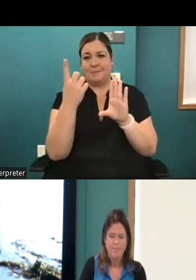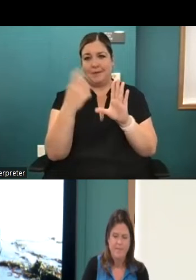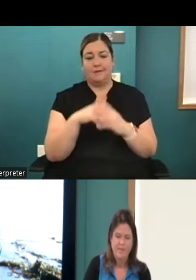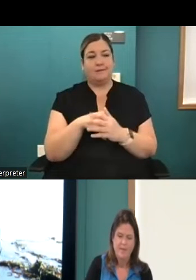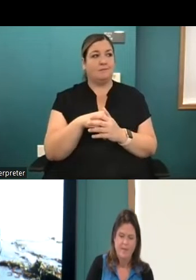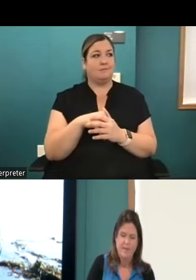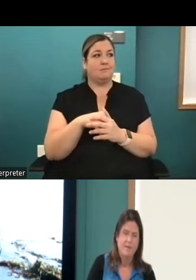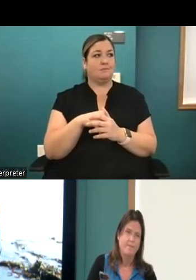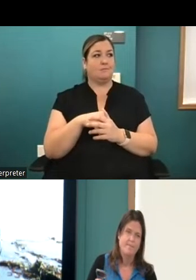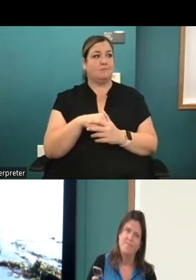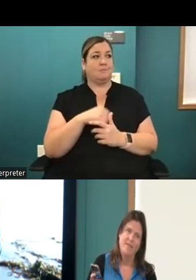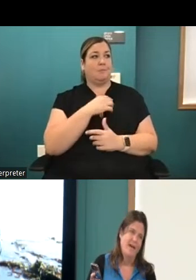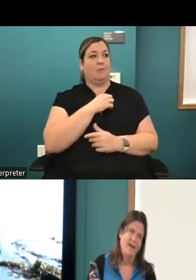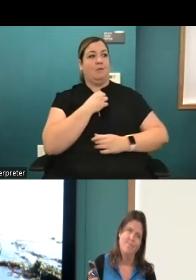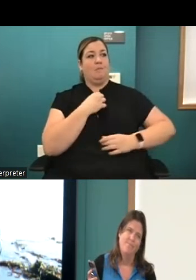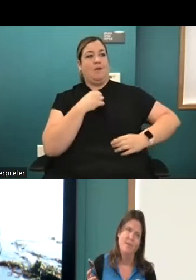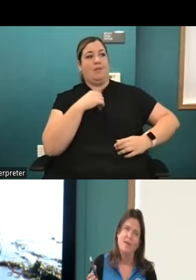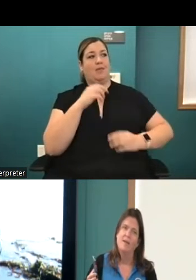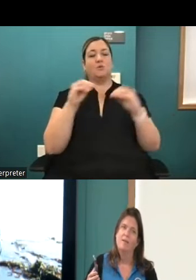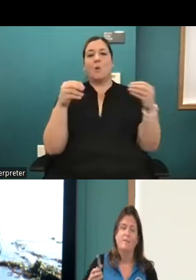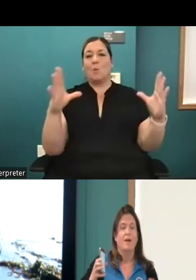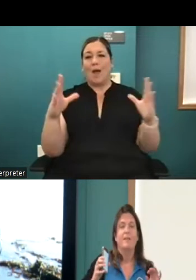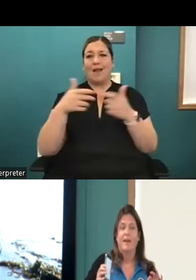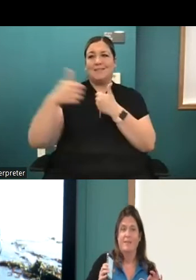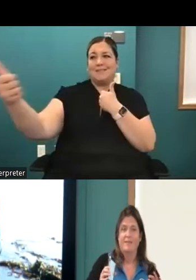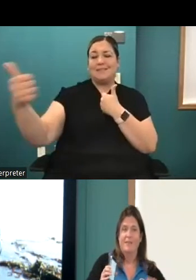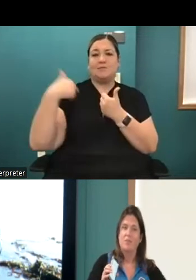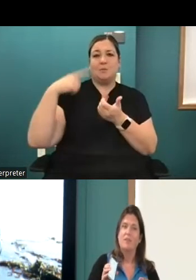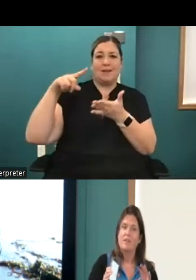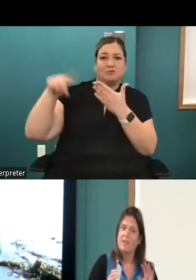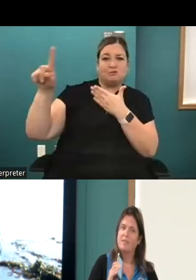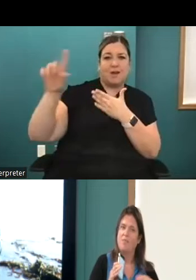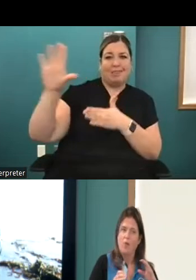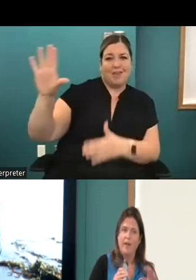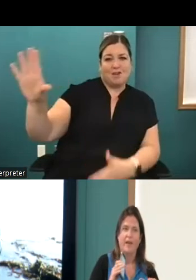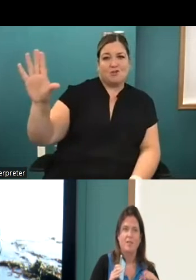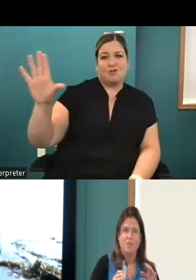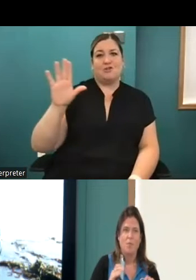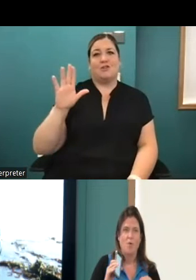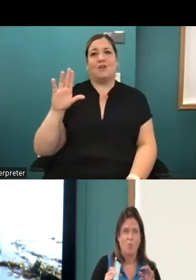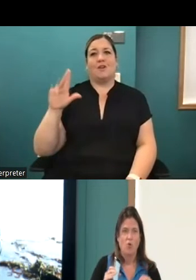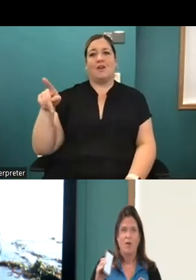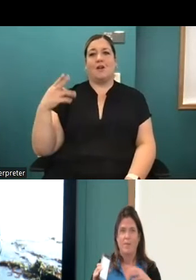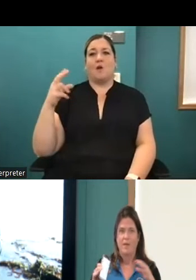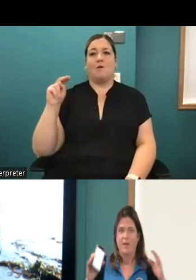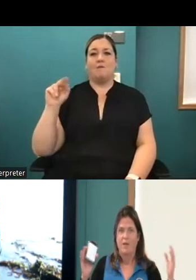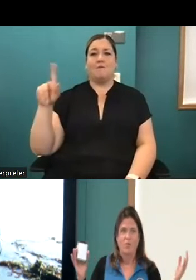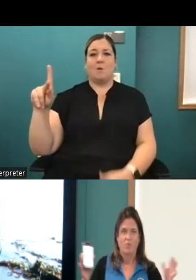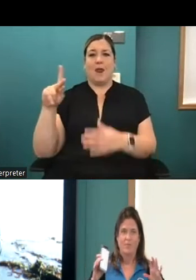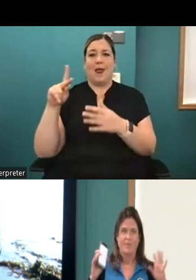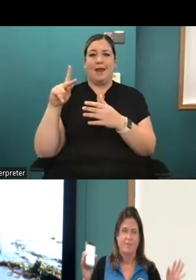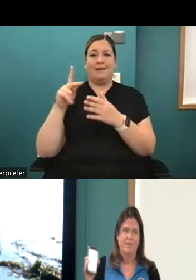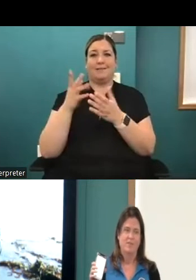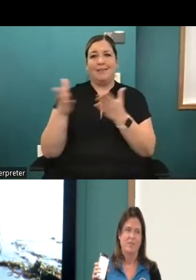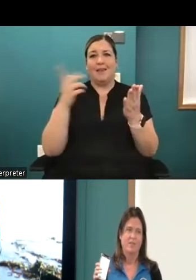way to like distance wise. Yeah. Not yet. If you look into the things Phonak has for remote programming and all